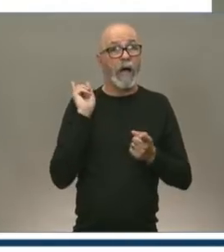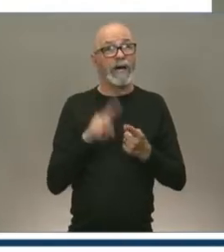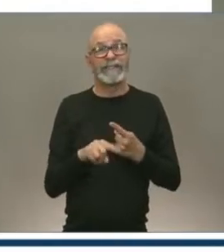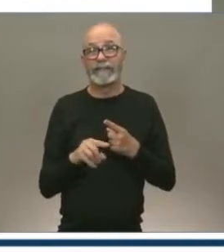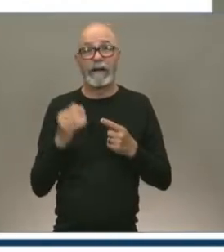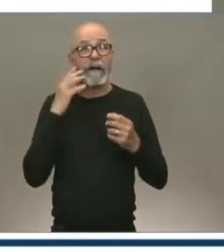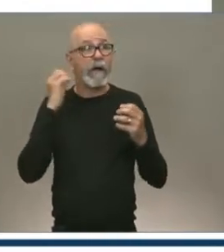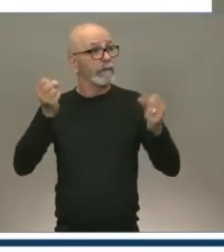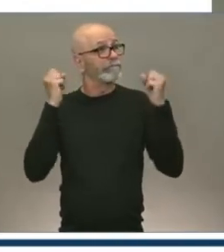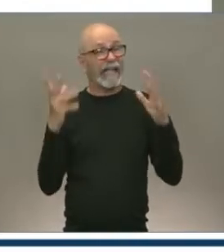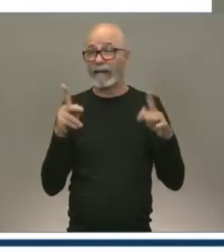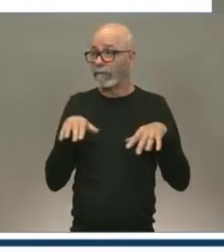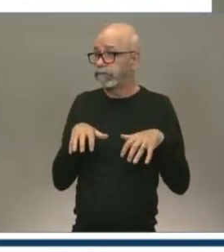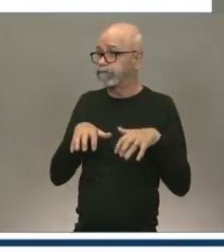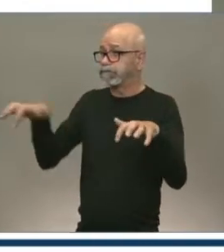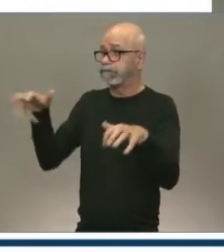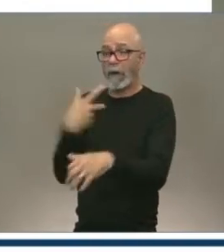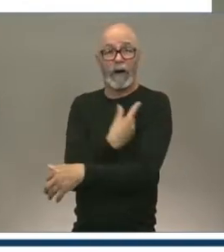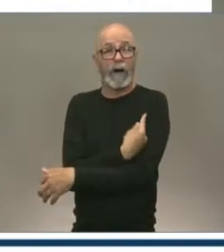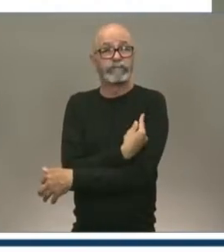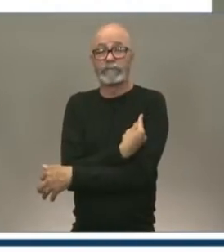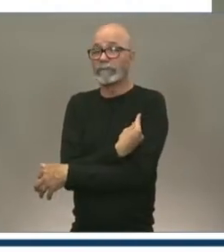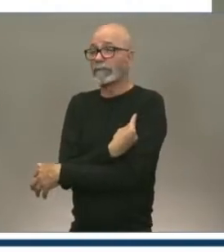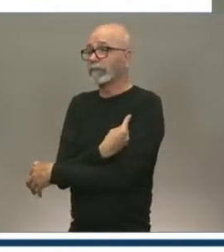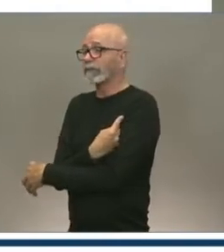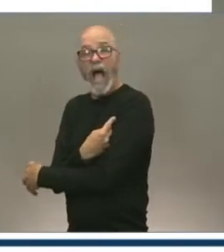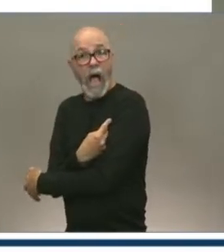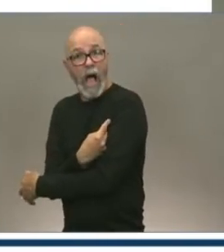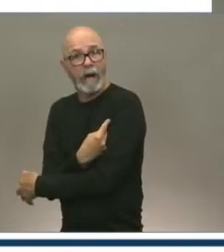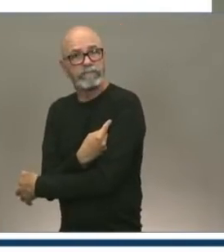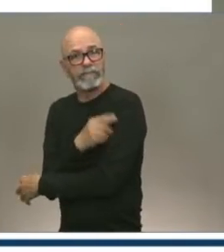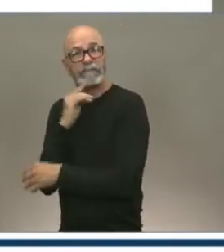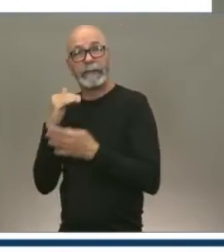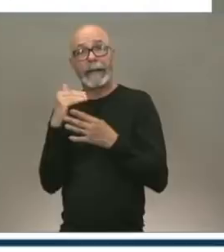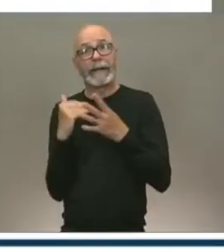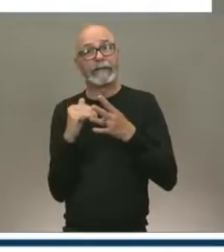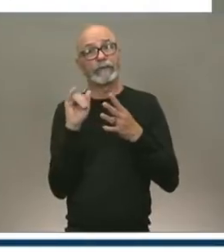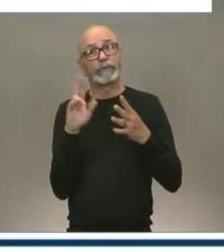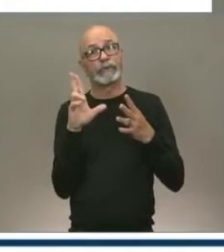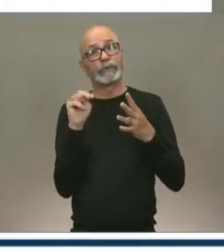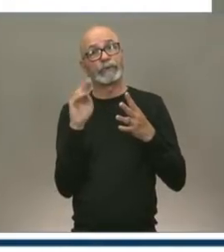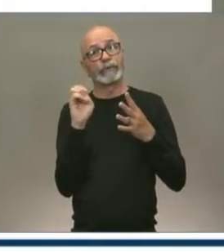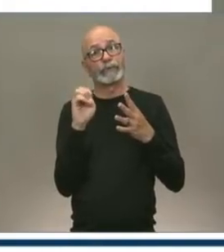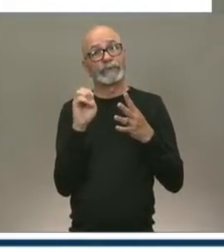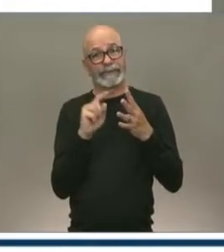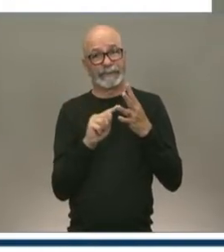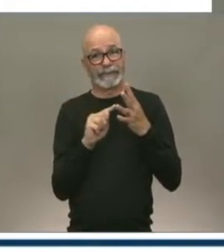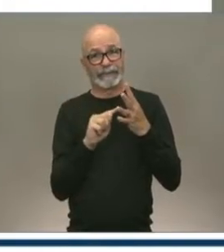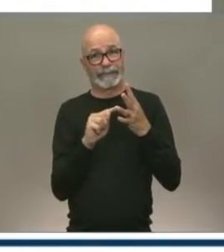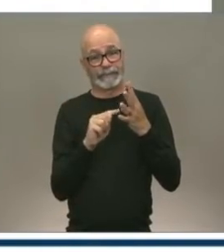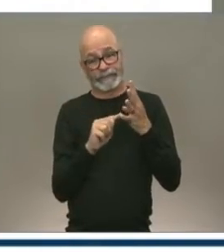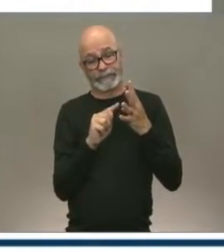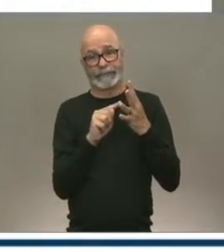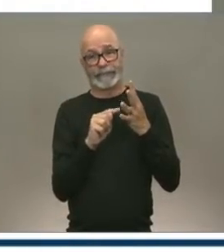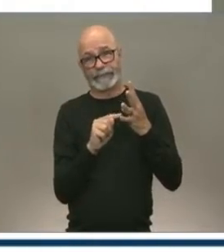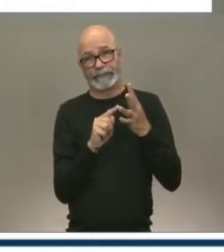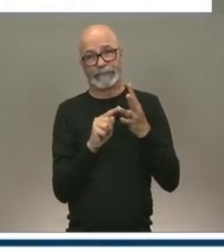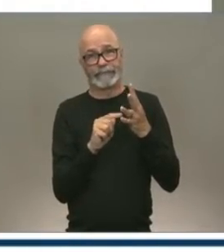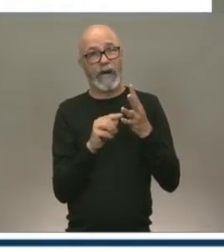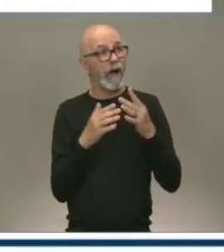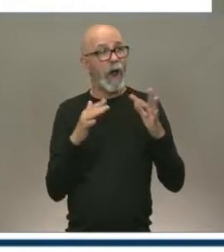vaccine, which is going to be into June. So the next number of weeks we're in this position, and we're doing everything we can